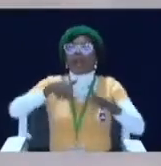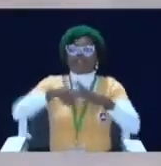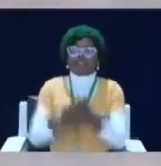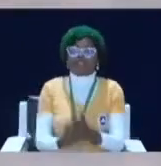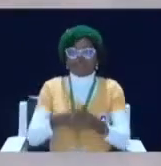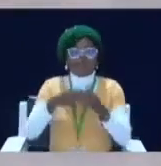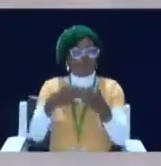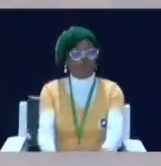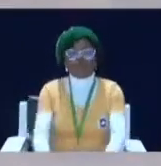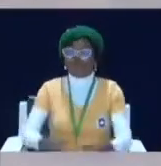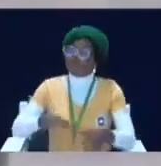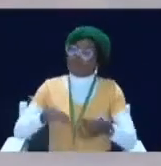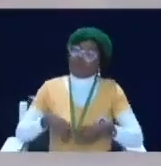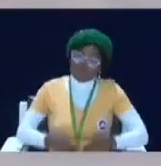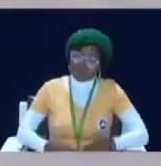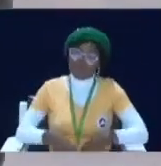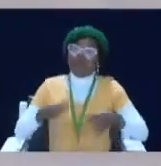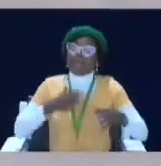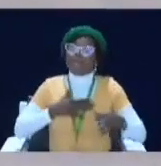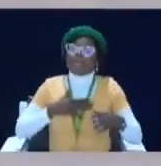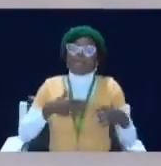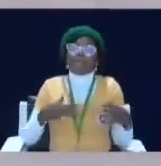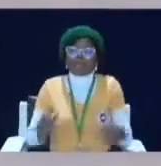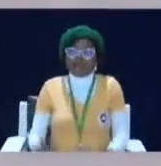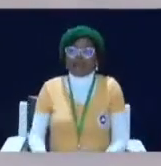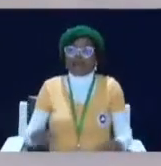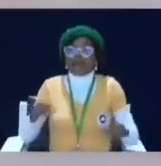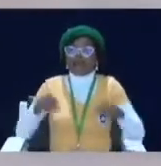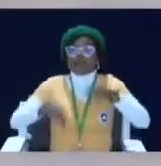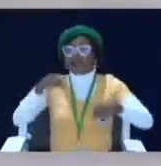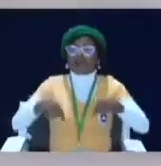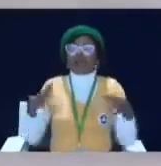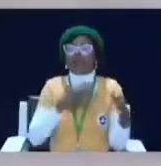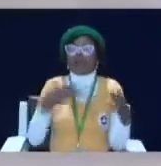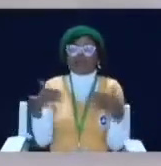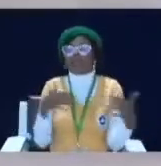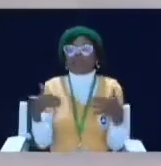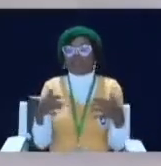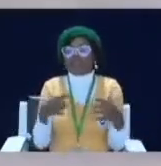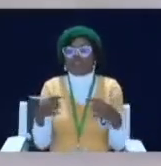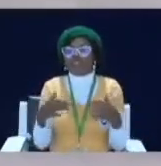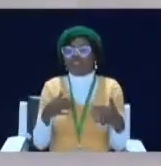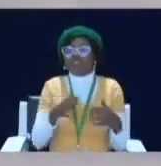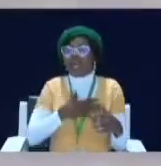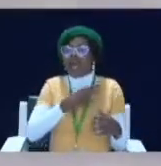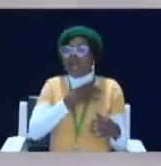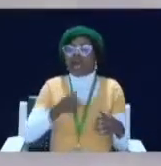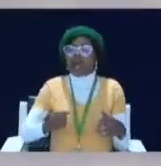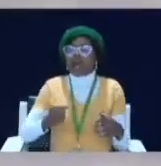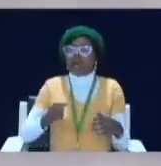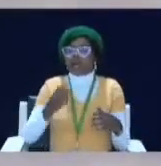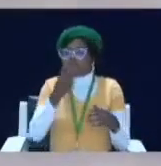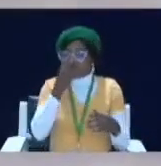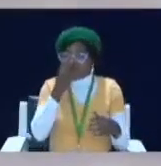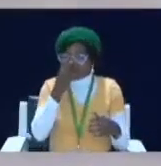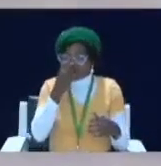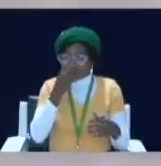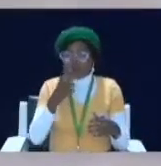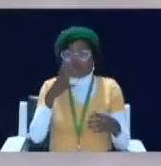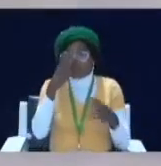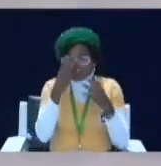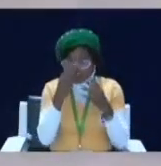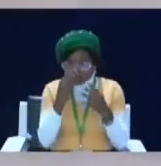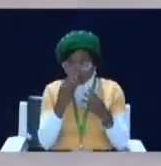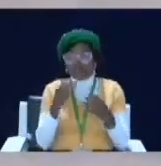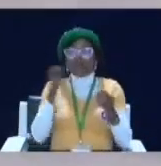strength. My feet were shaking. My vision was becoming dim. Then they quickly rushed me